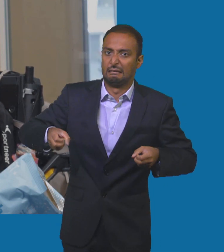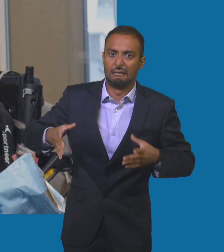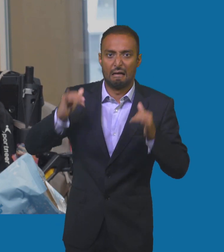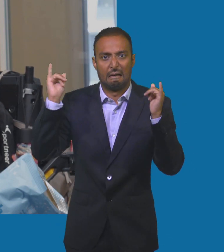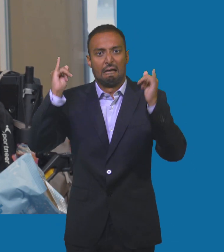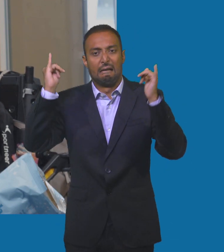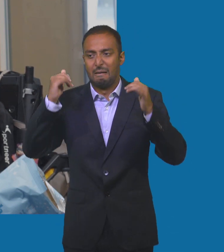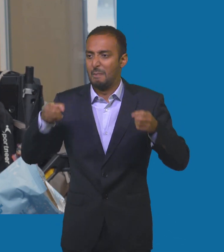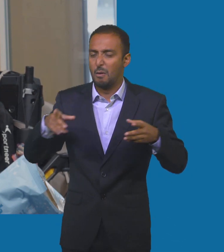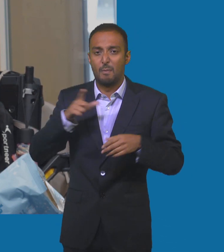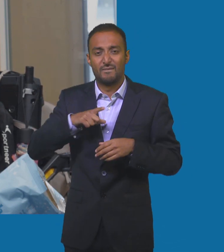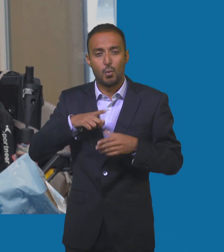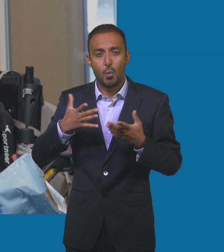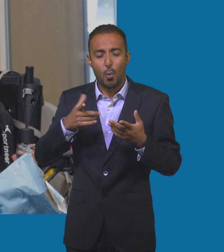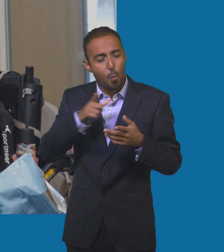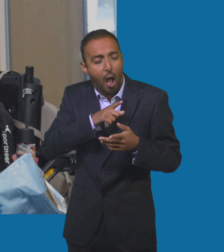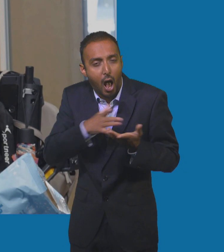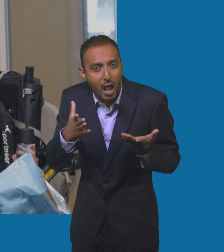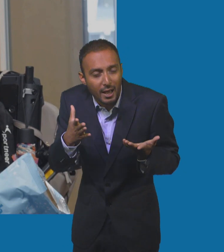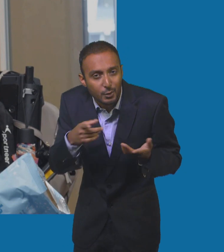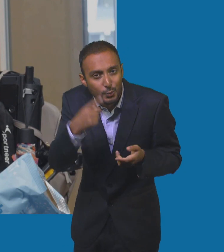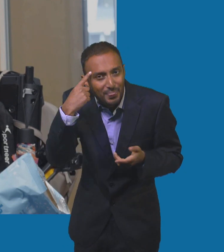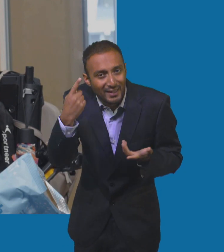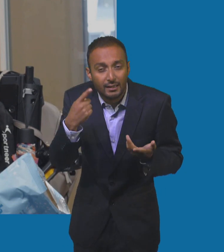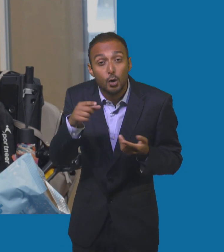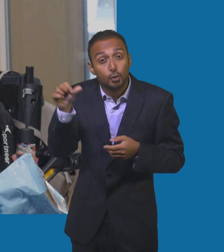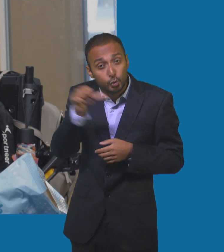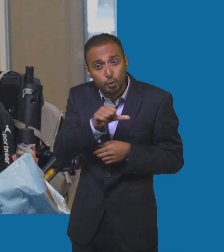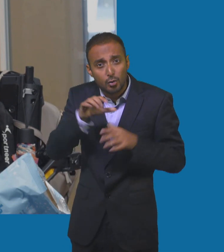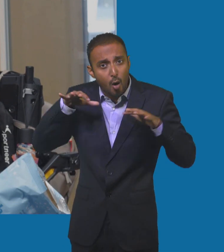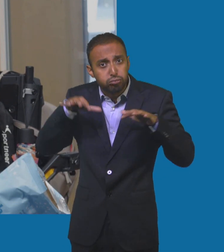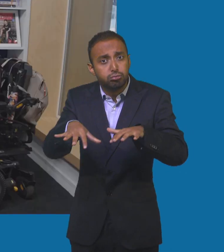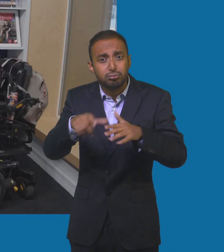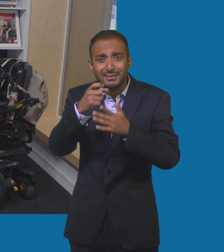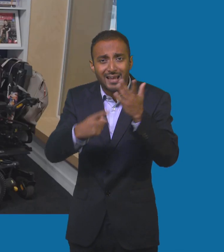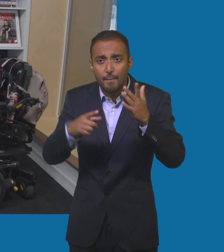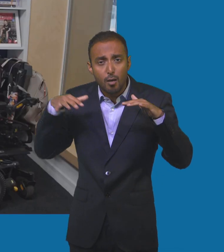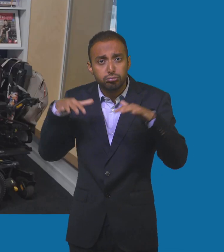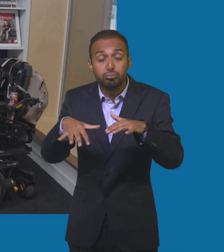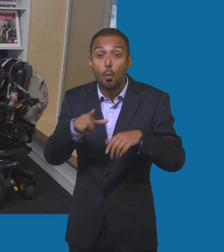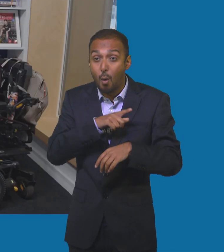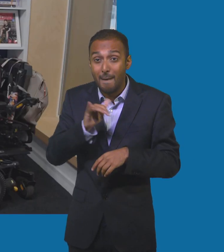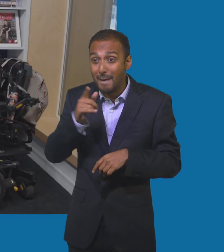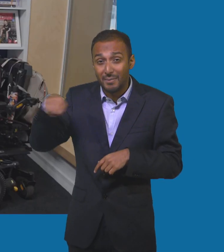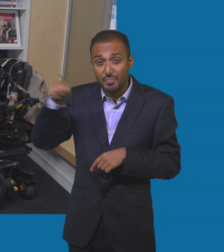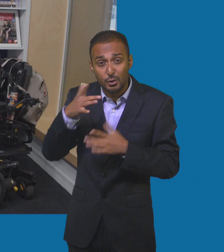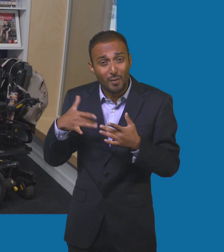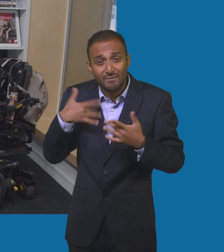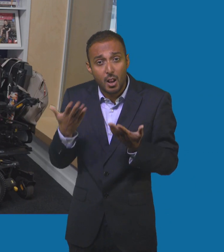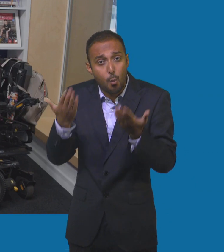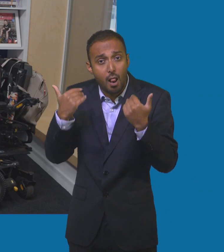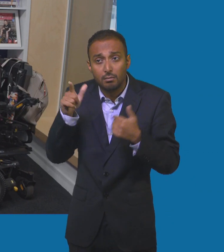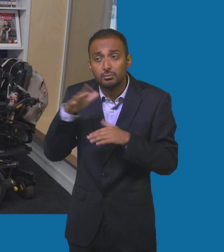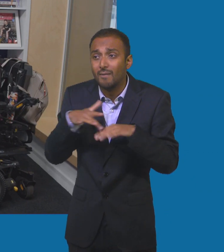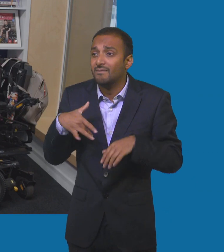as that. Why don't you see more disabled people using facilities? Because they maybe don't feel welcomed. They don't feel